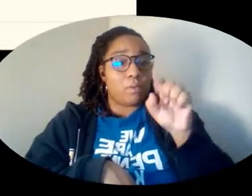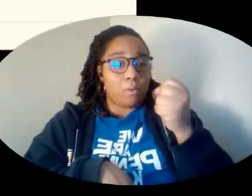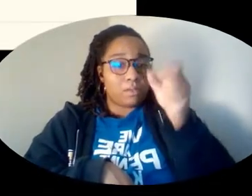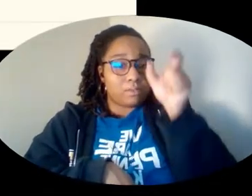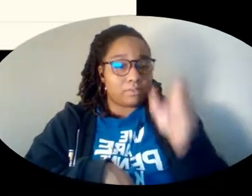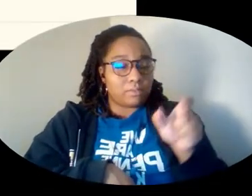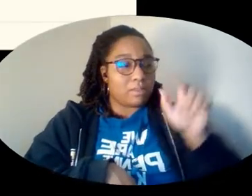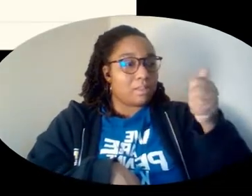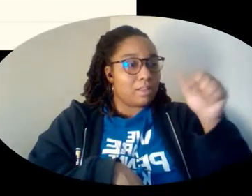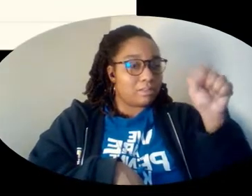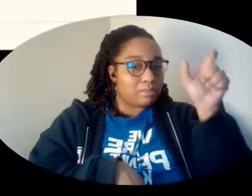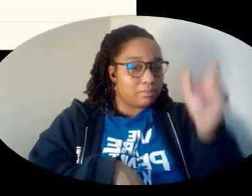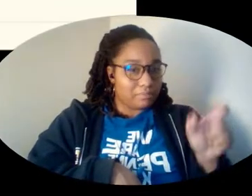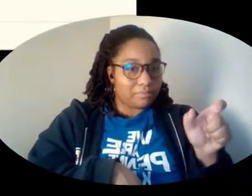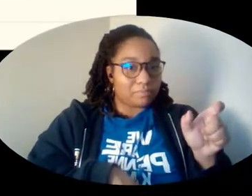10's place.